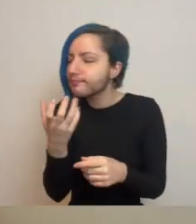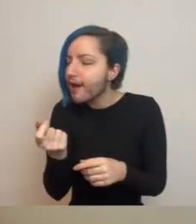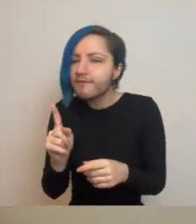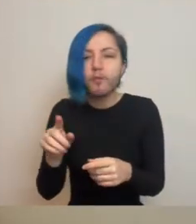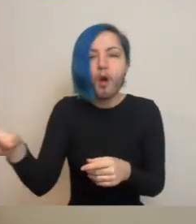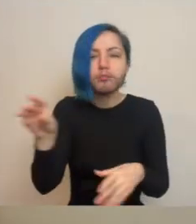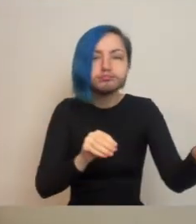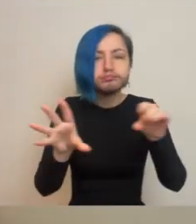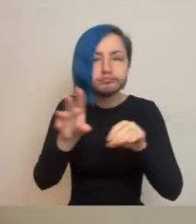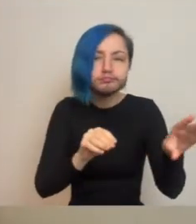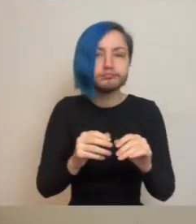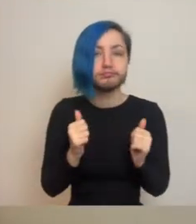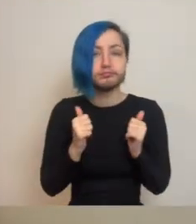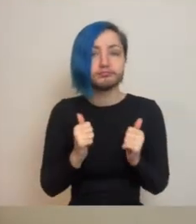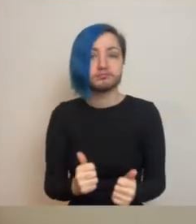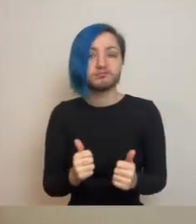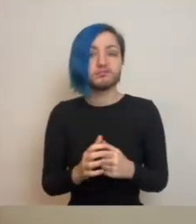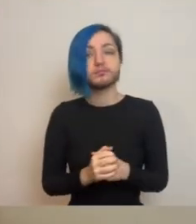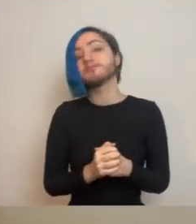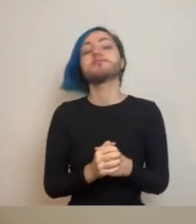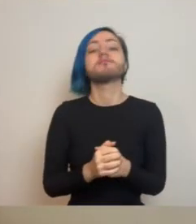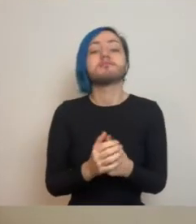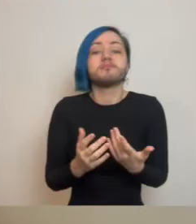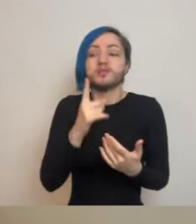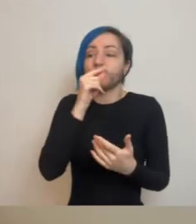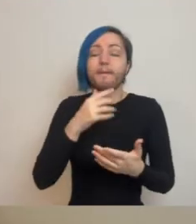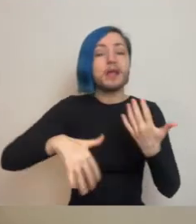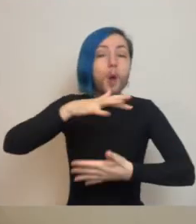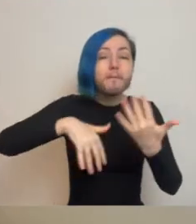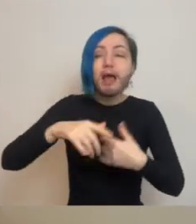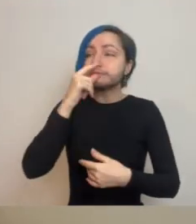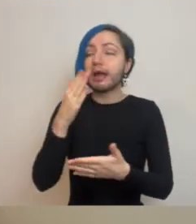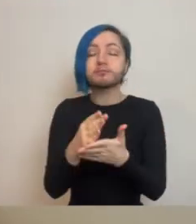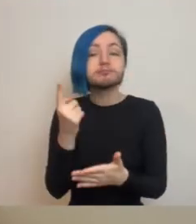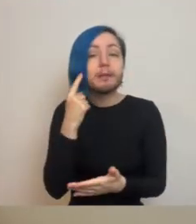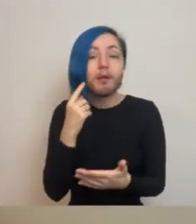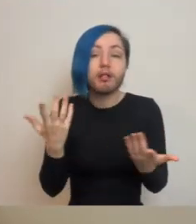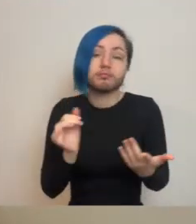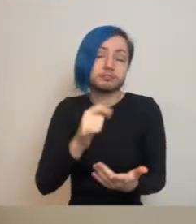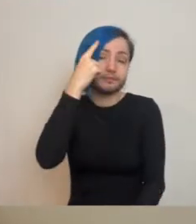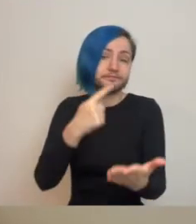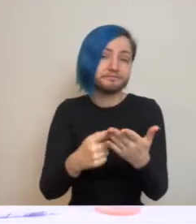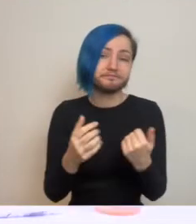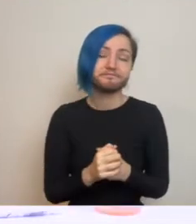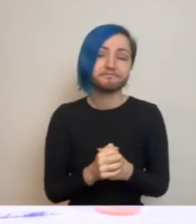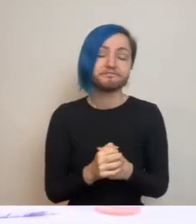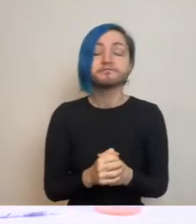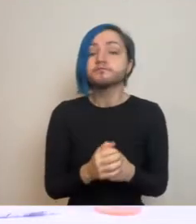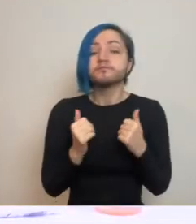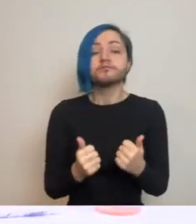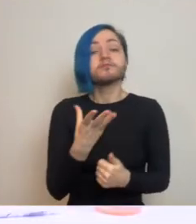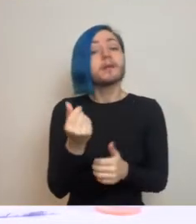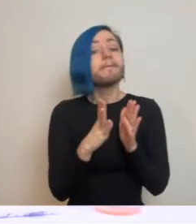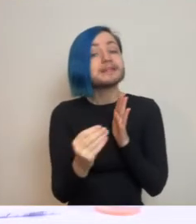these materials together, and you can make it as complicated or as simple as you want it to be. Some examples